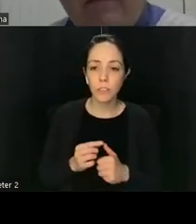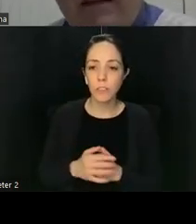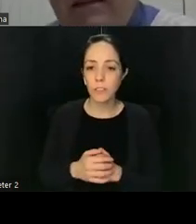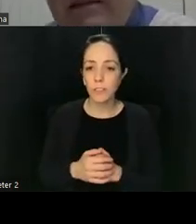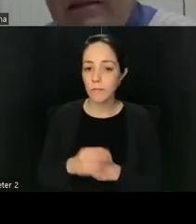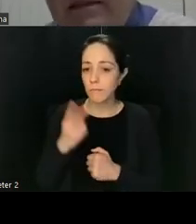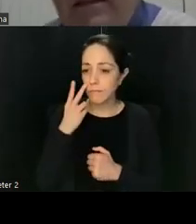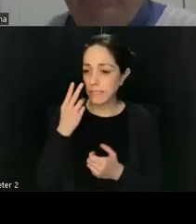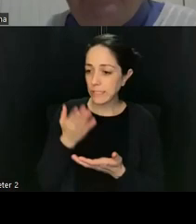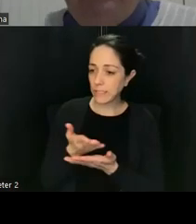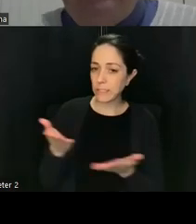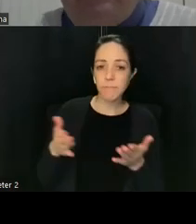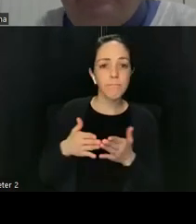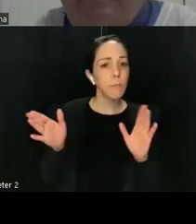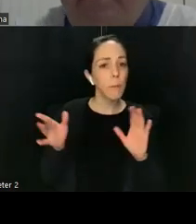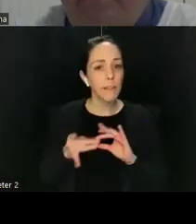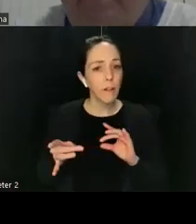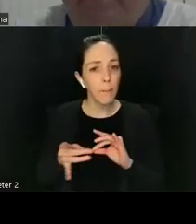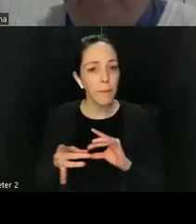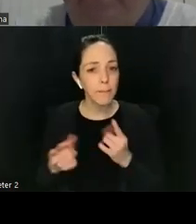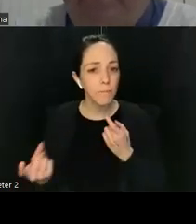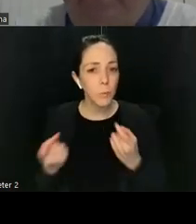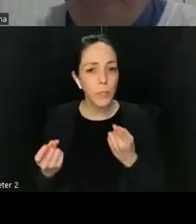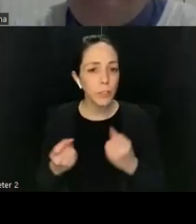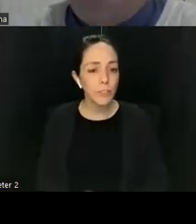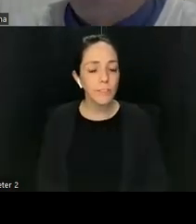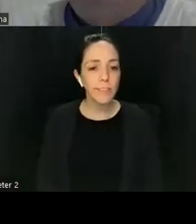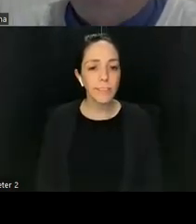else had any other comments or questions